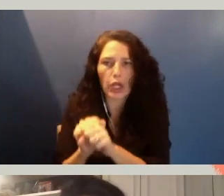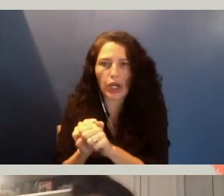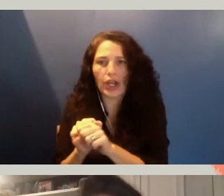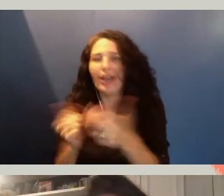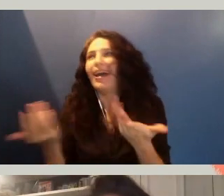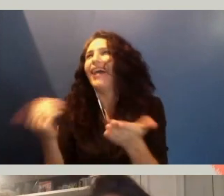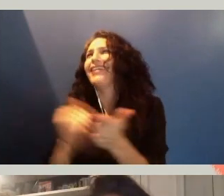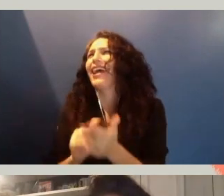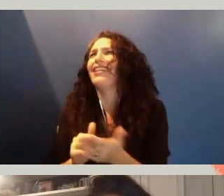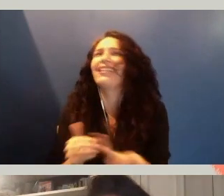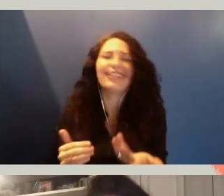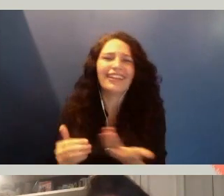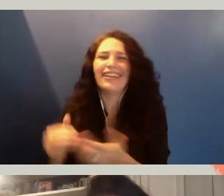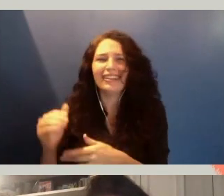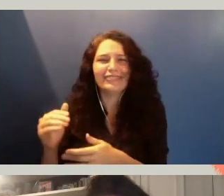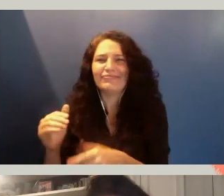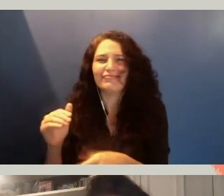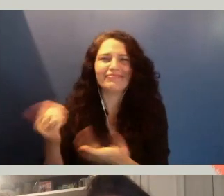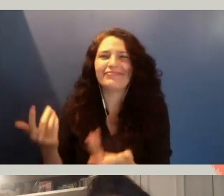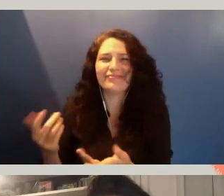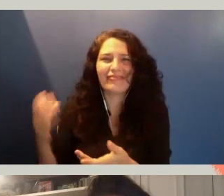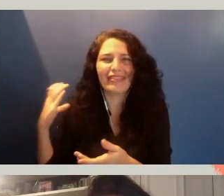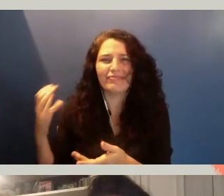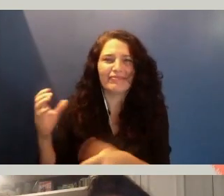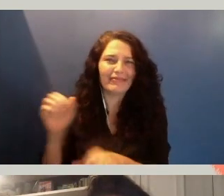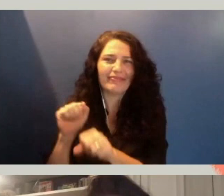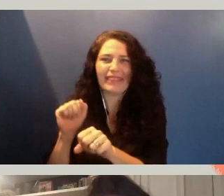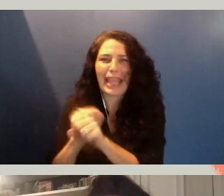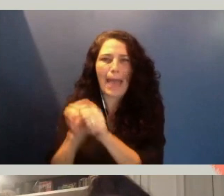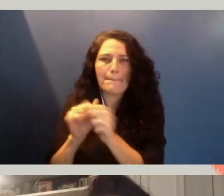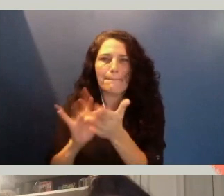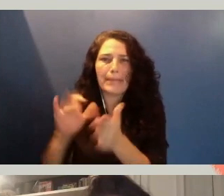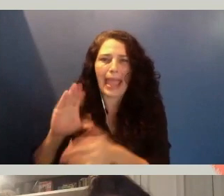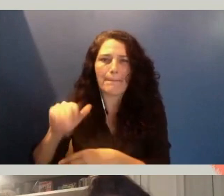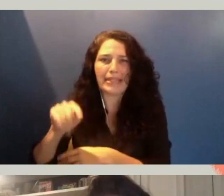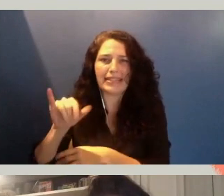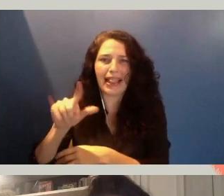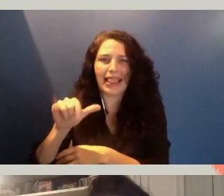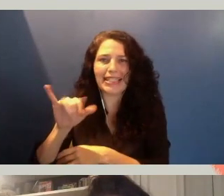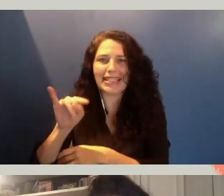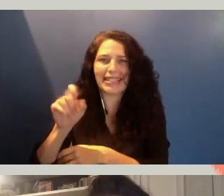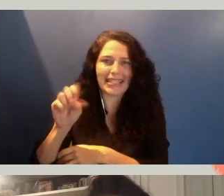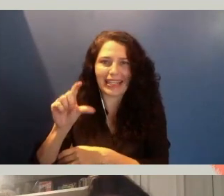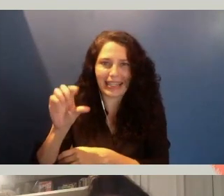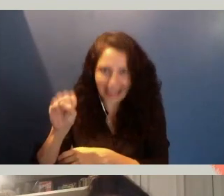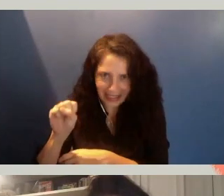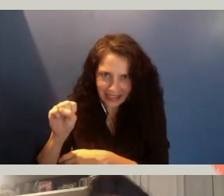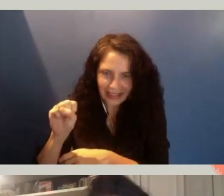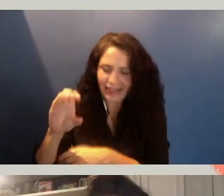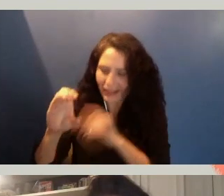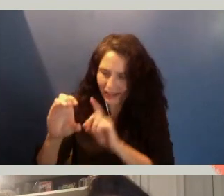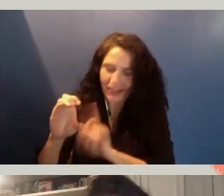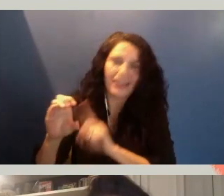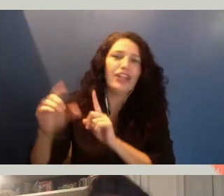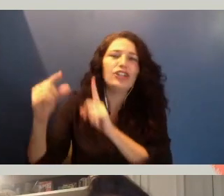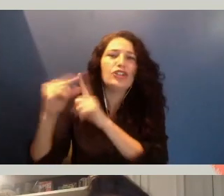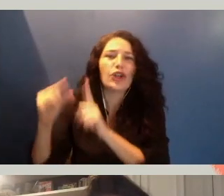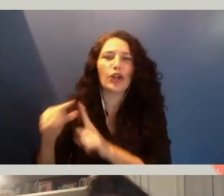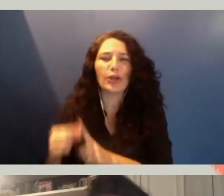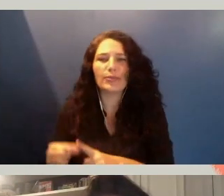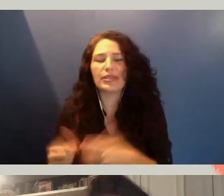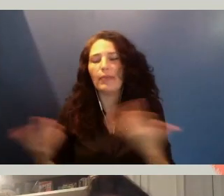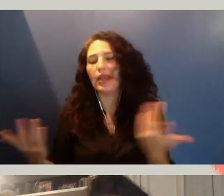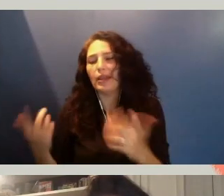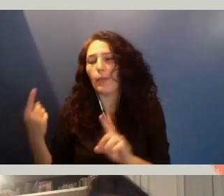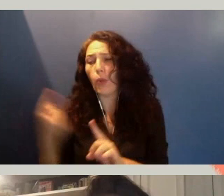terms going into the film and supporting it. So, I mean, we're just focusing on films that are much earlier on in their process. One, because that's